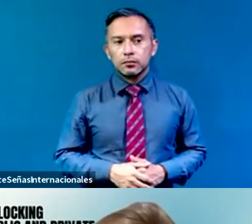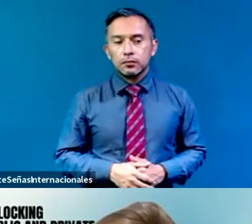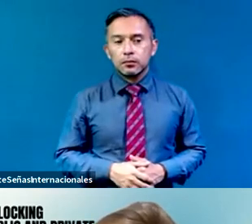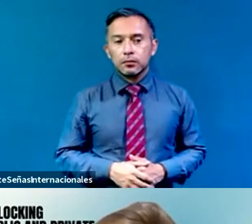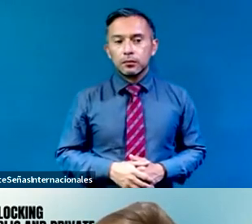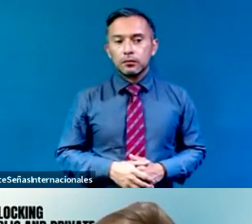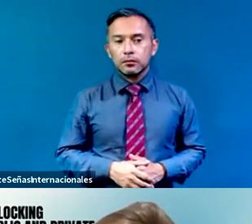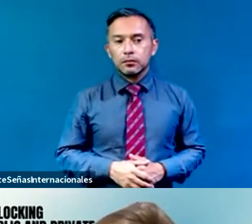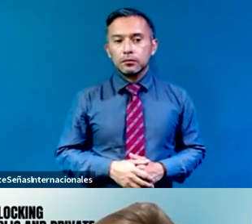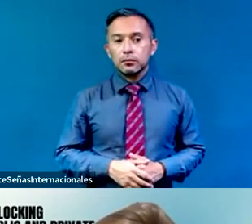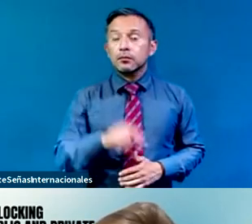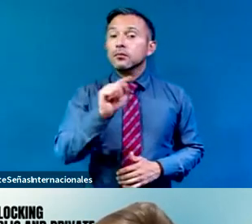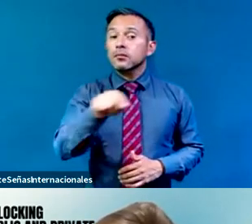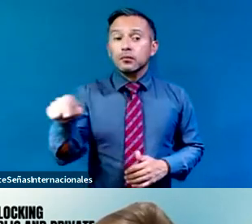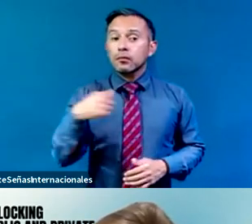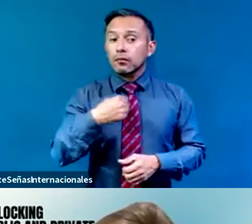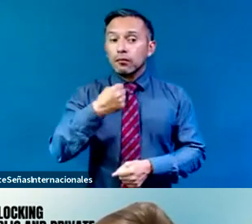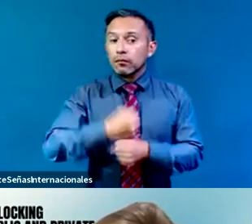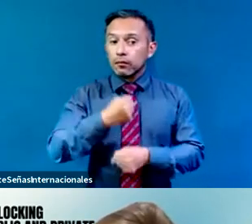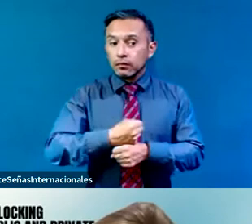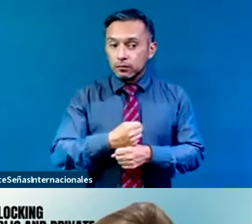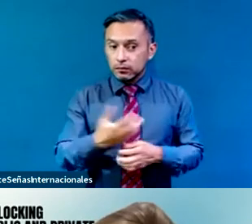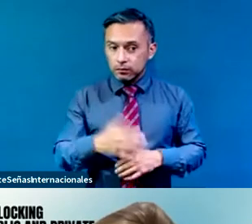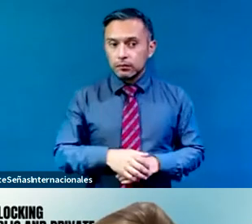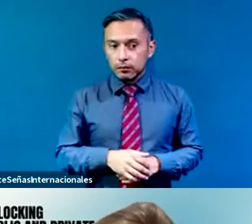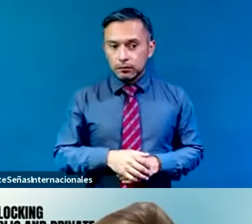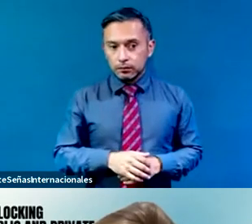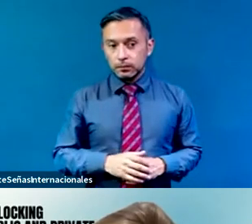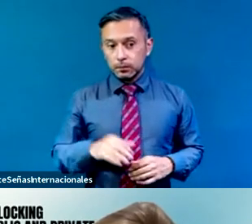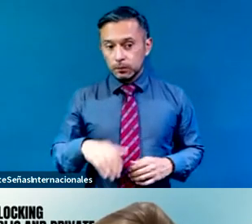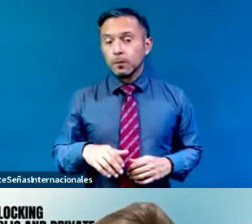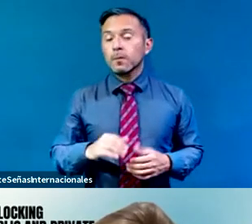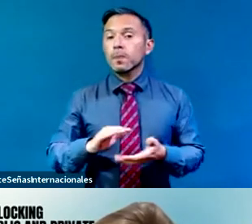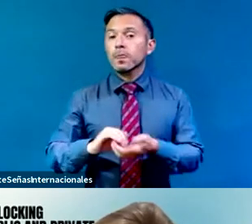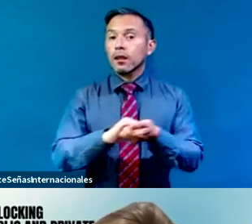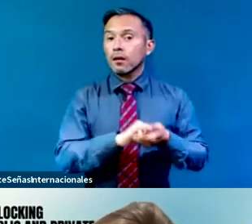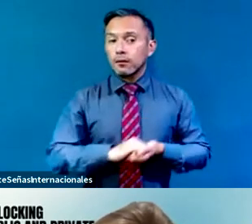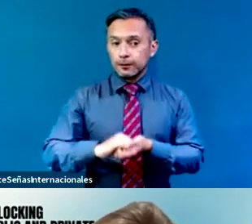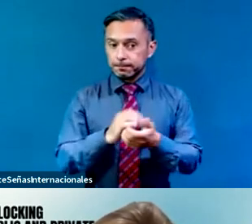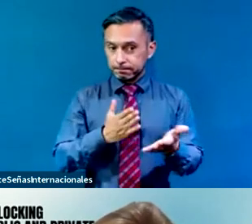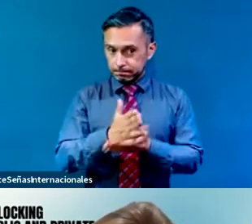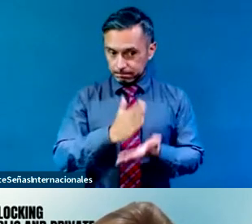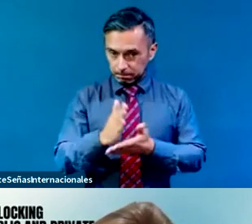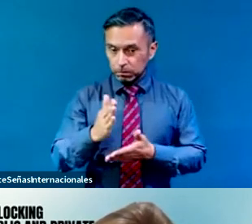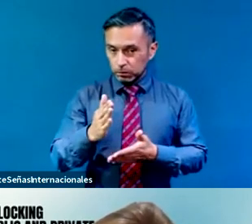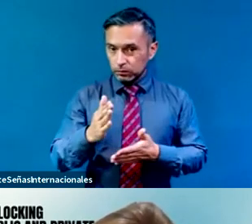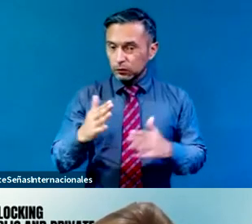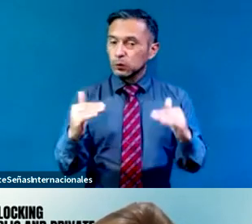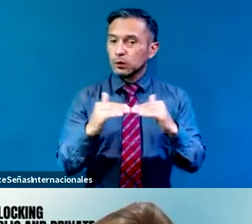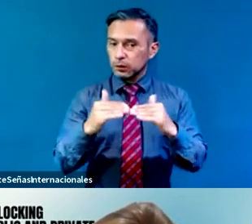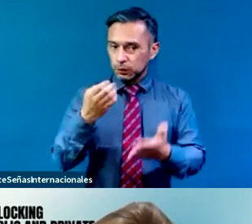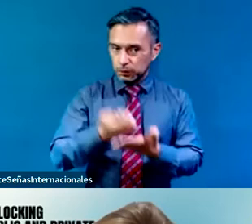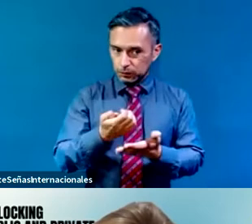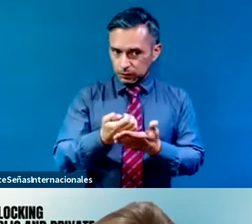contarles ahora era el trabajo que hemos hecho en la Coalición de Derechos y Justicia Económica sobre